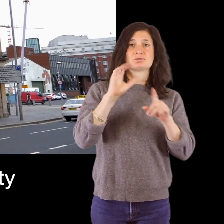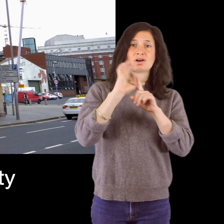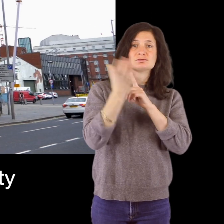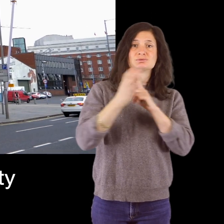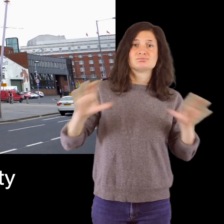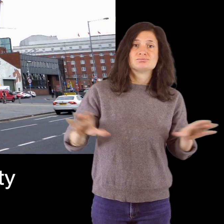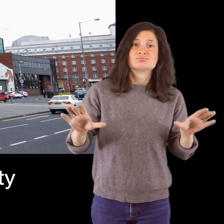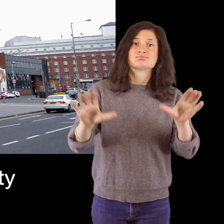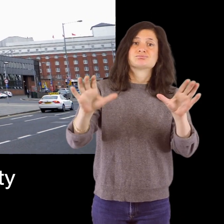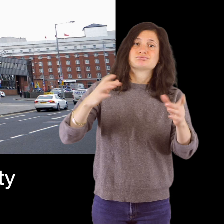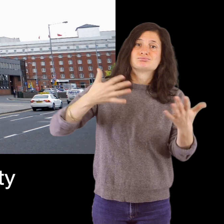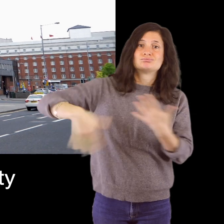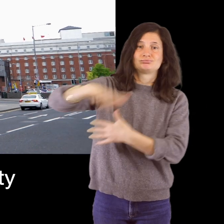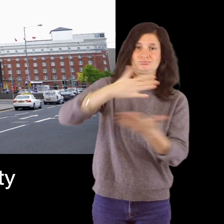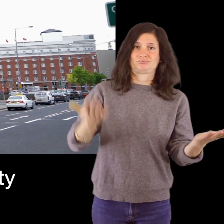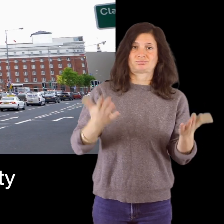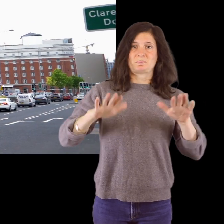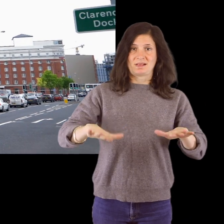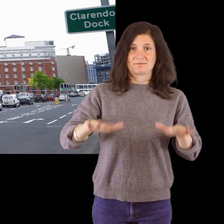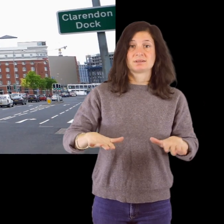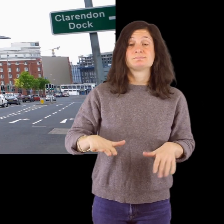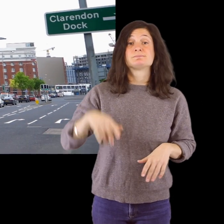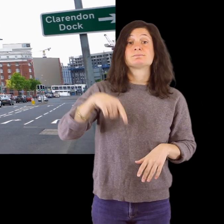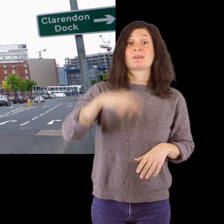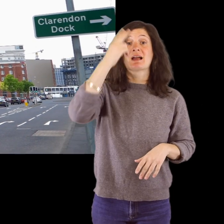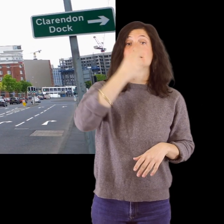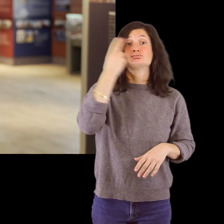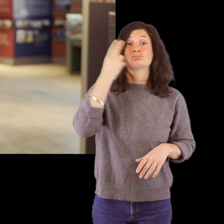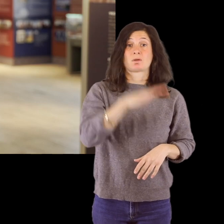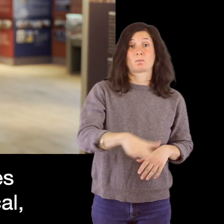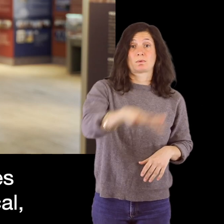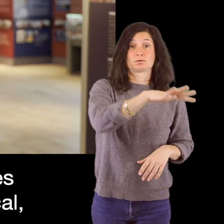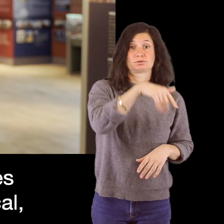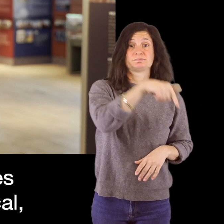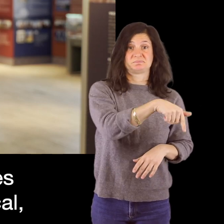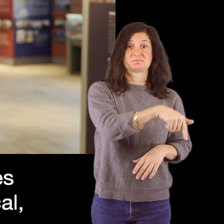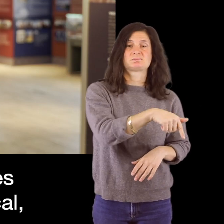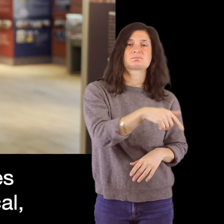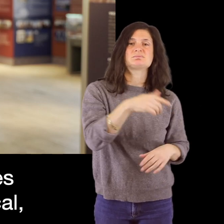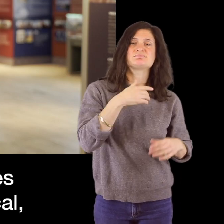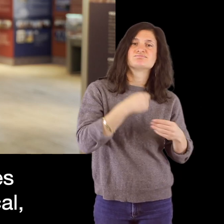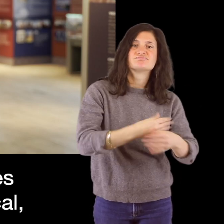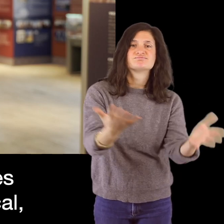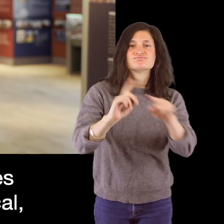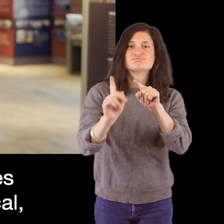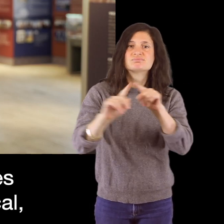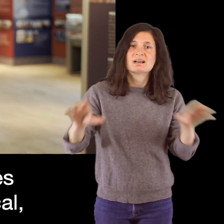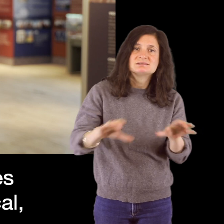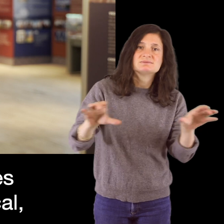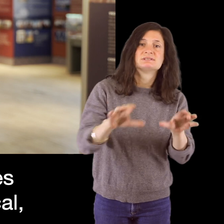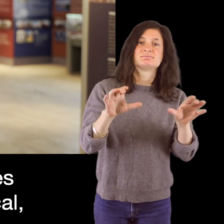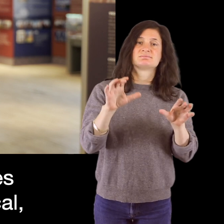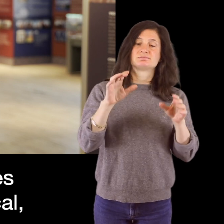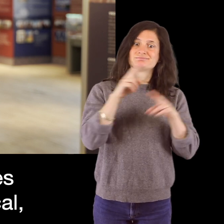cultural activity in the heart of Belfast. Located within the city's cathedral quarter, we provide a range of activities that explore